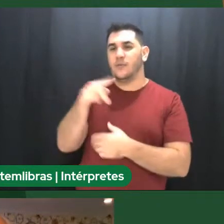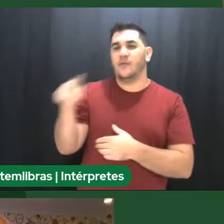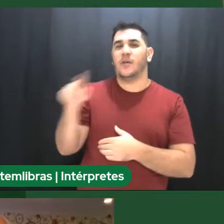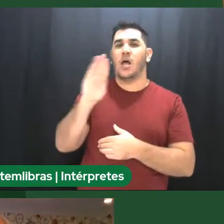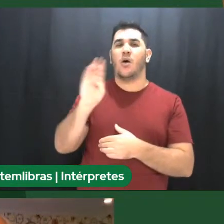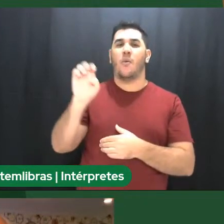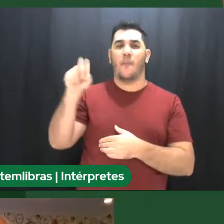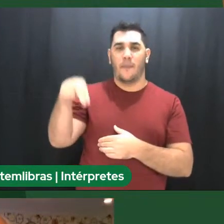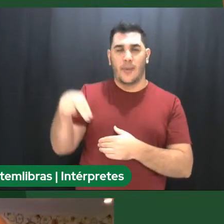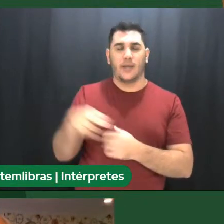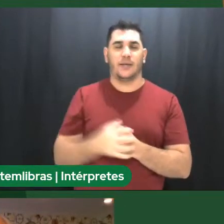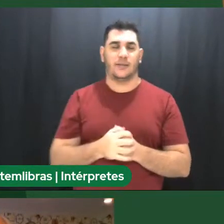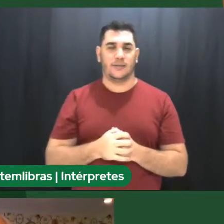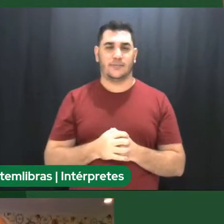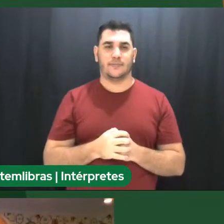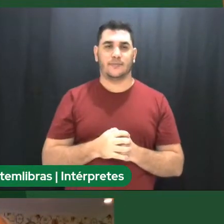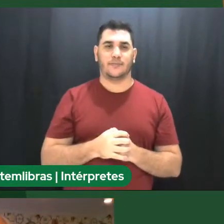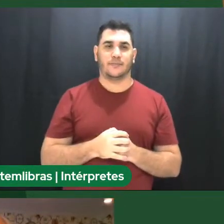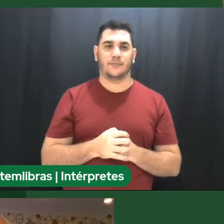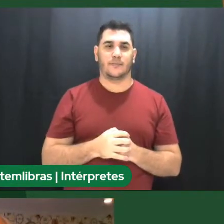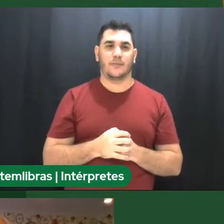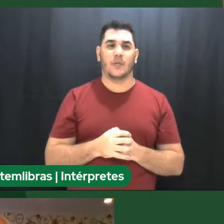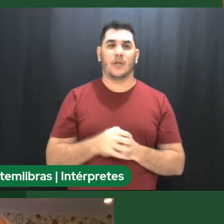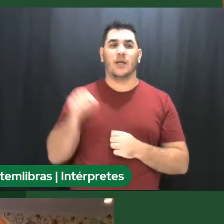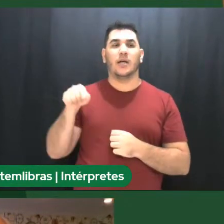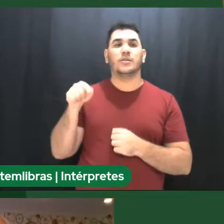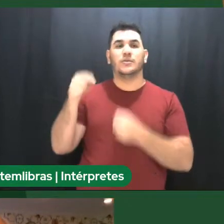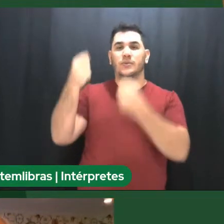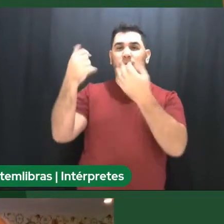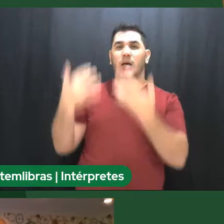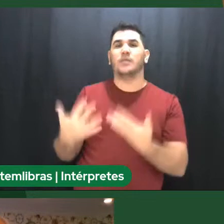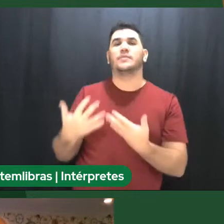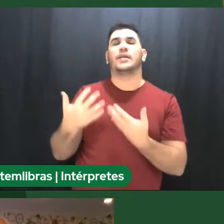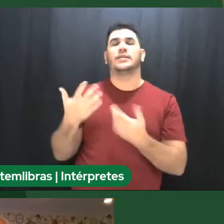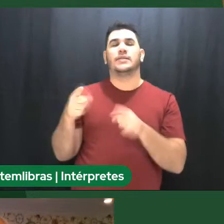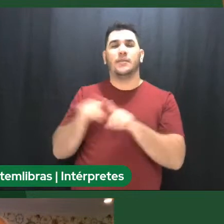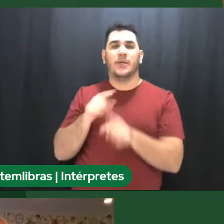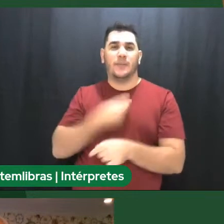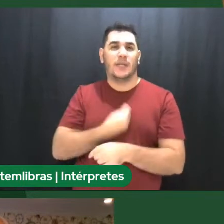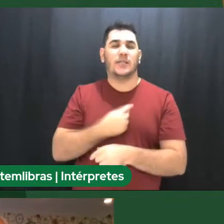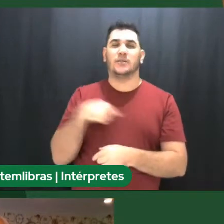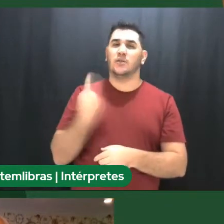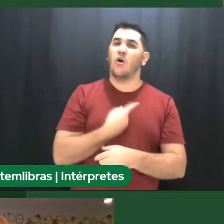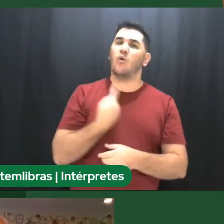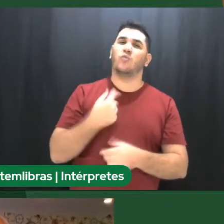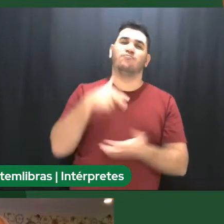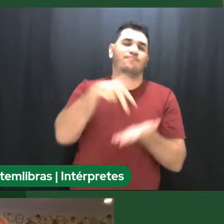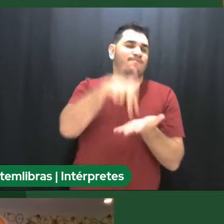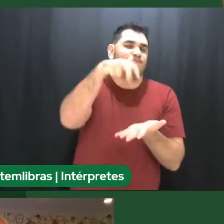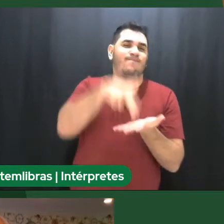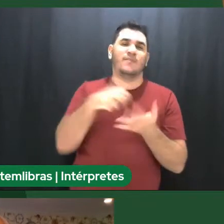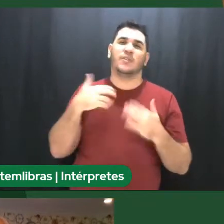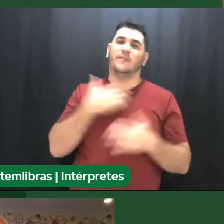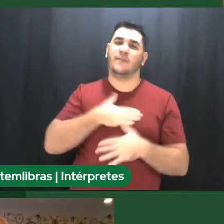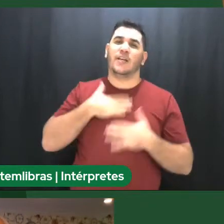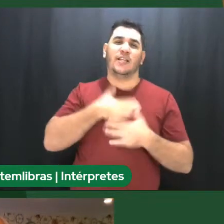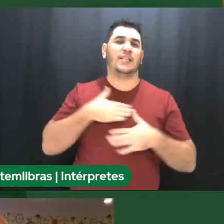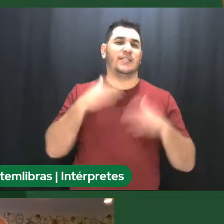for your presence with us. We are very happy to have you here, and we